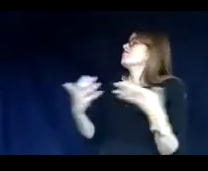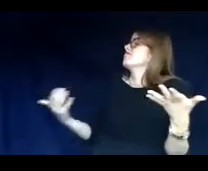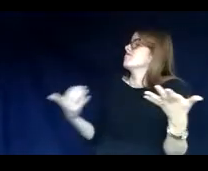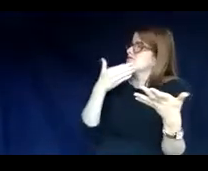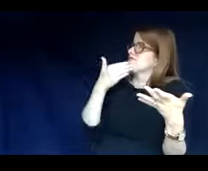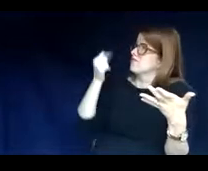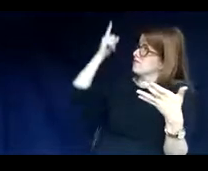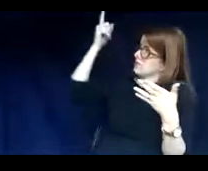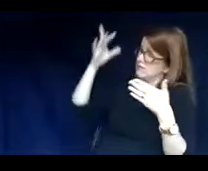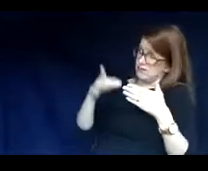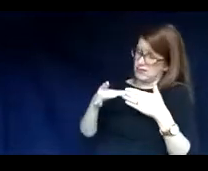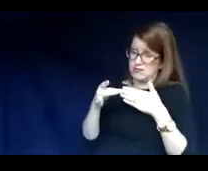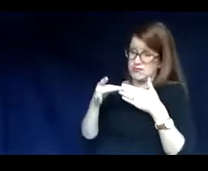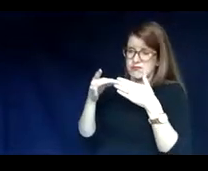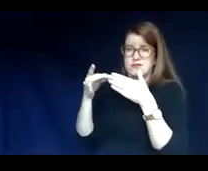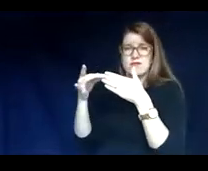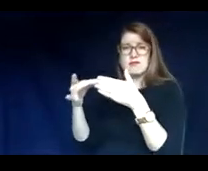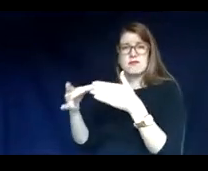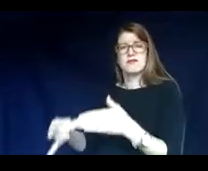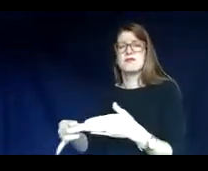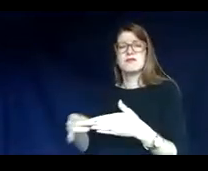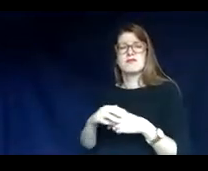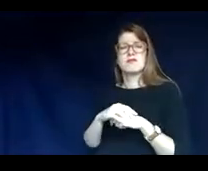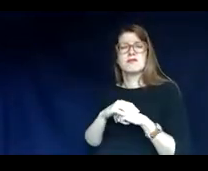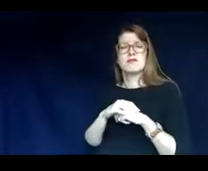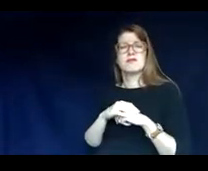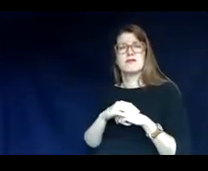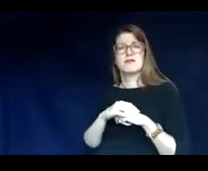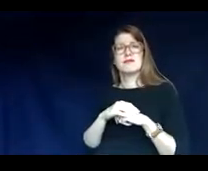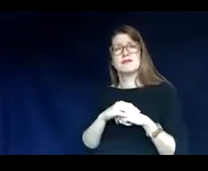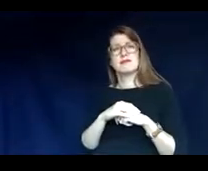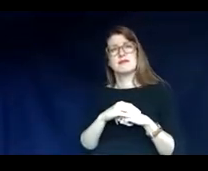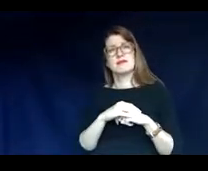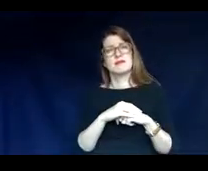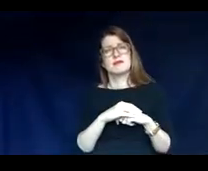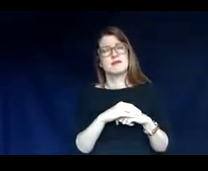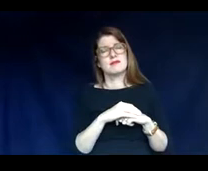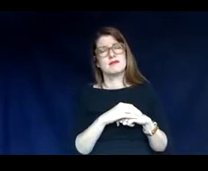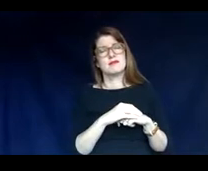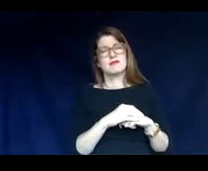So much better this way.